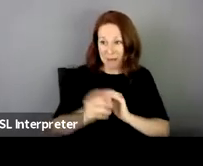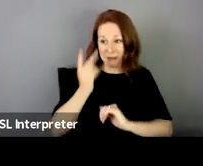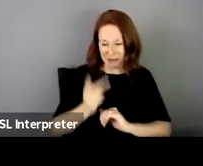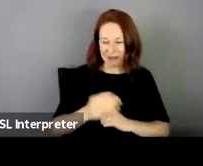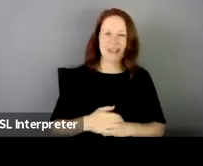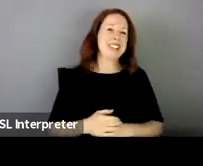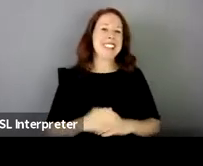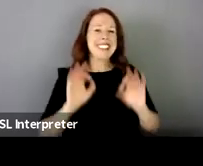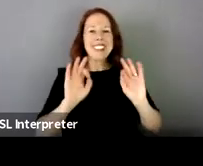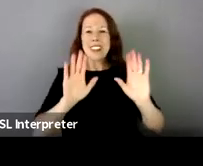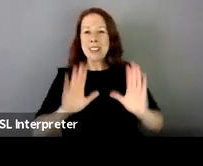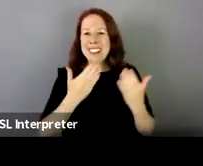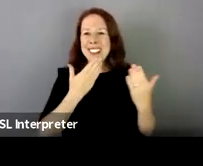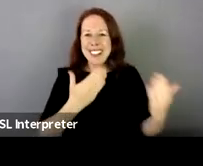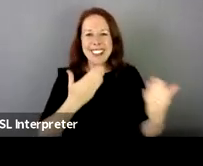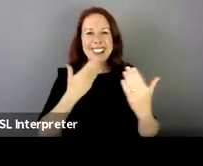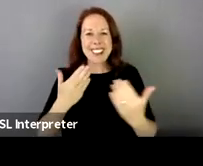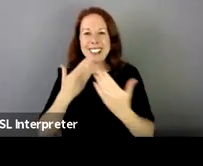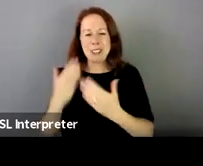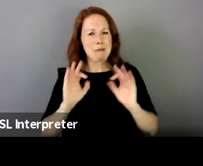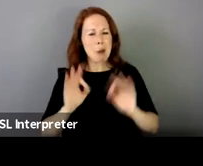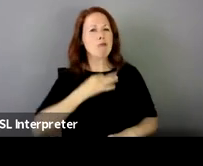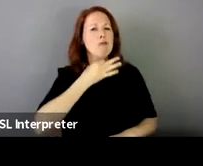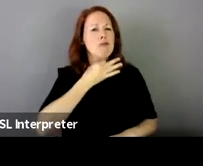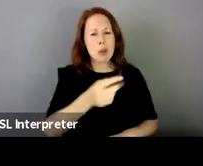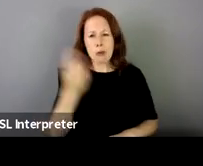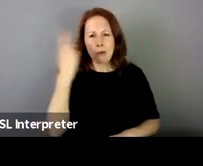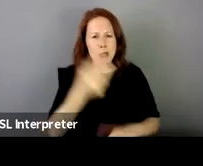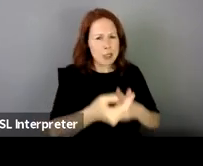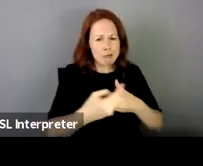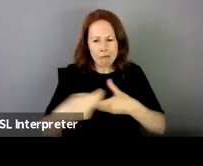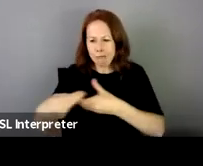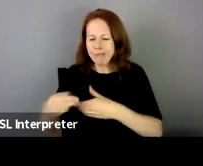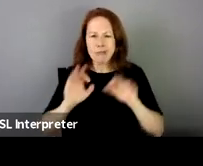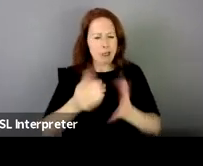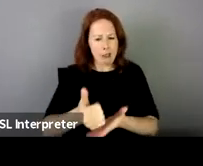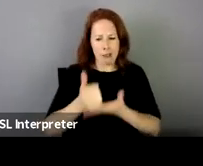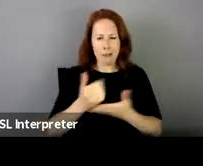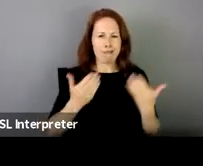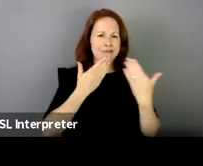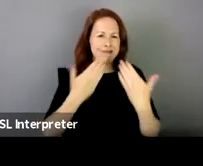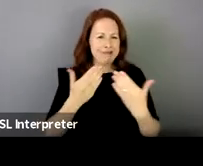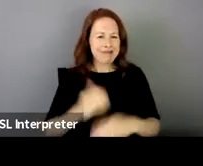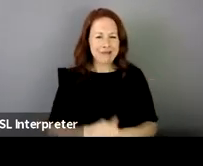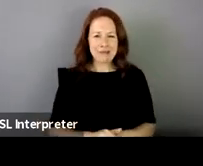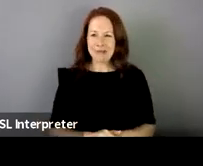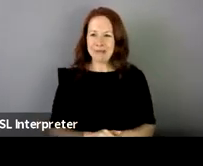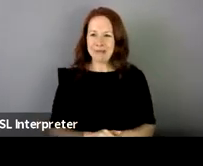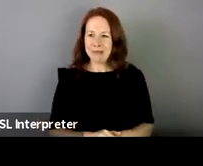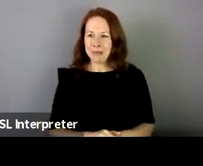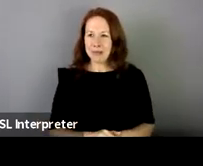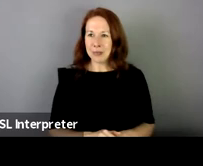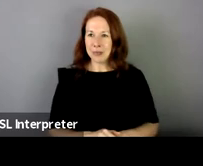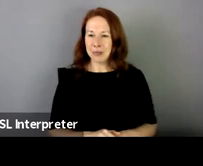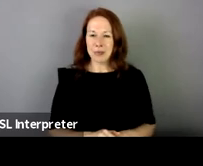Great, thank you everyone. That's nice to know a little bit more about who's in the audience and why you've joined this evening.